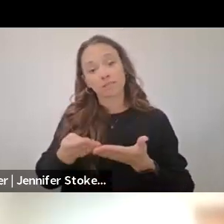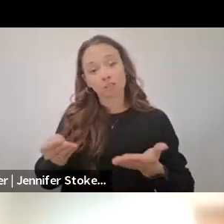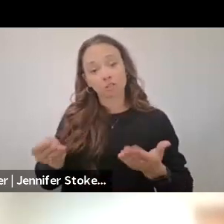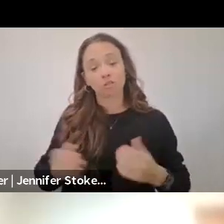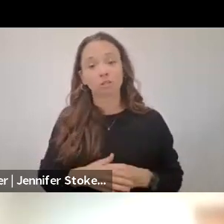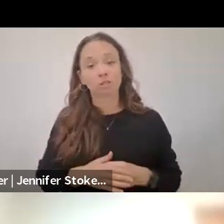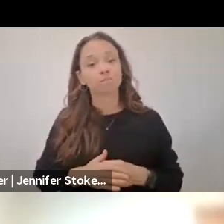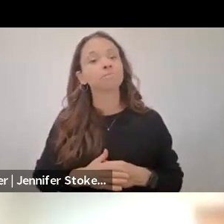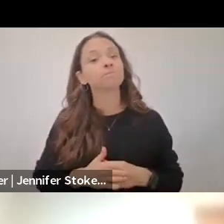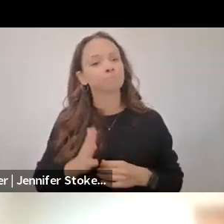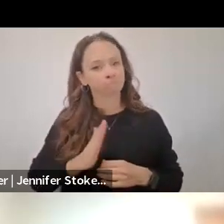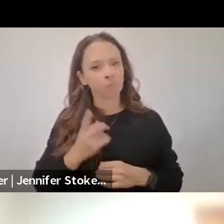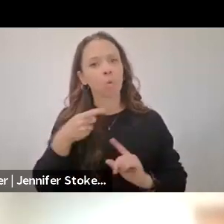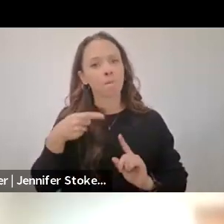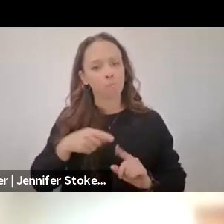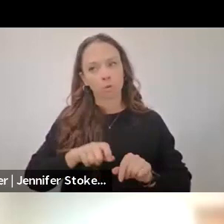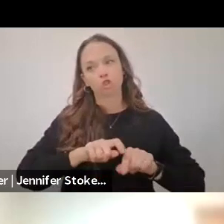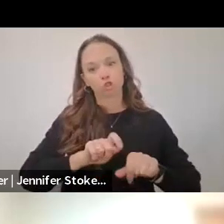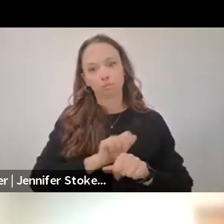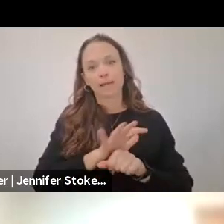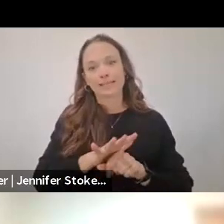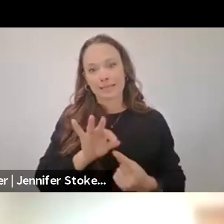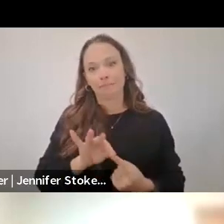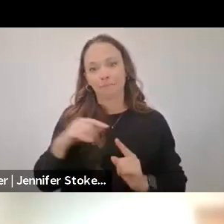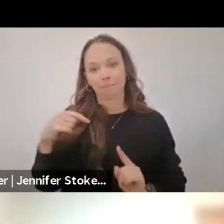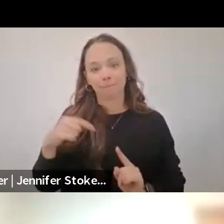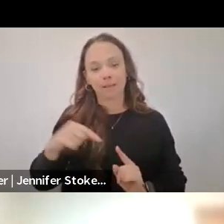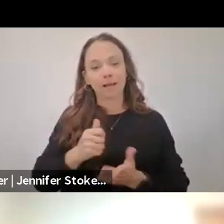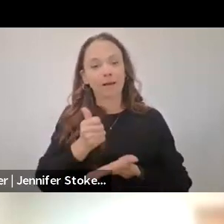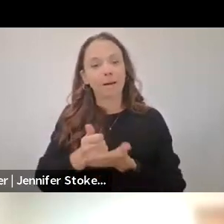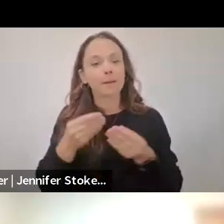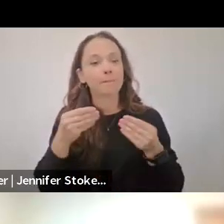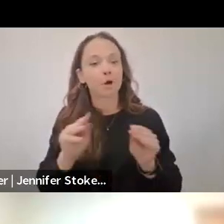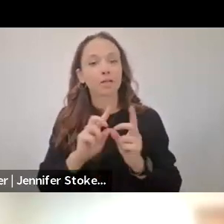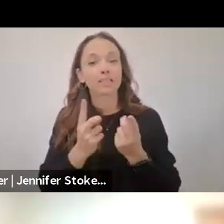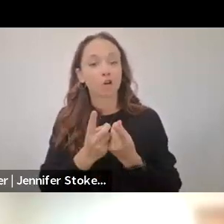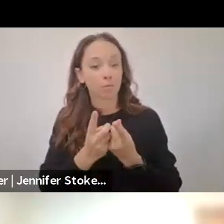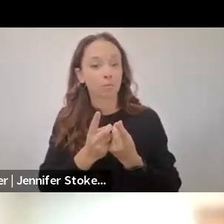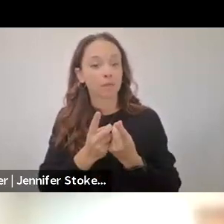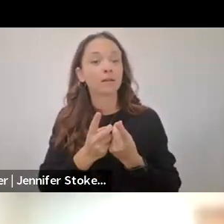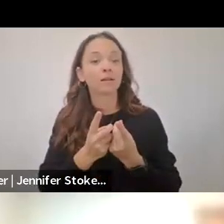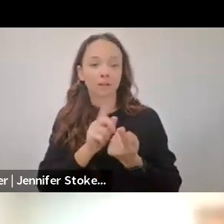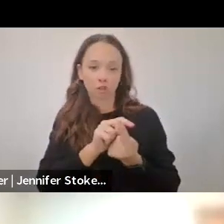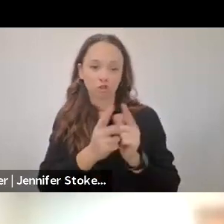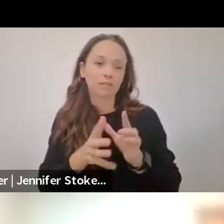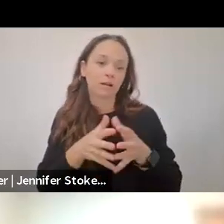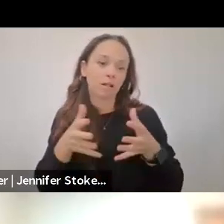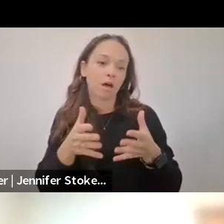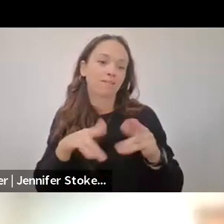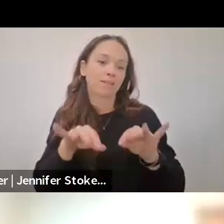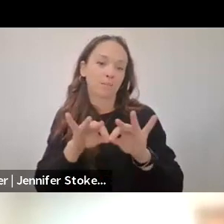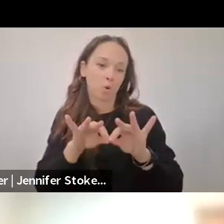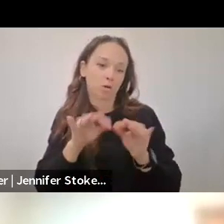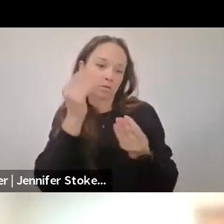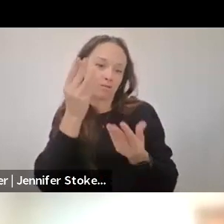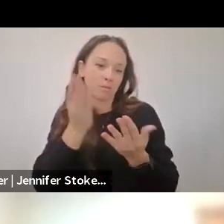were also helping, during the pandemic especially, we were helping the marketing department to translate a lot of the important messages that were going through